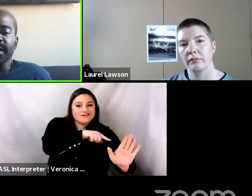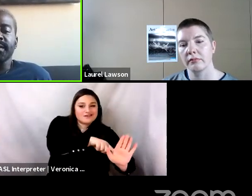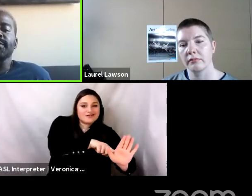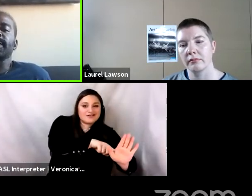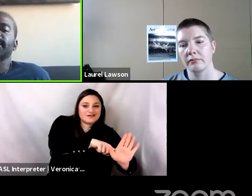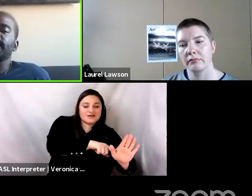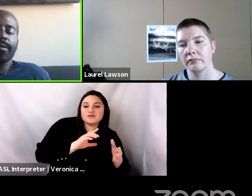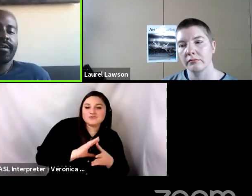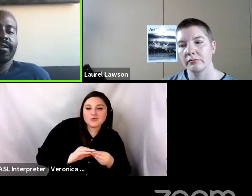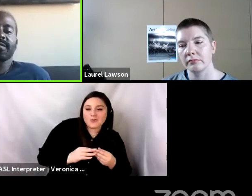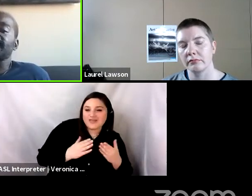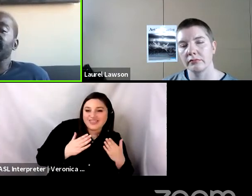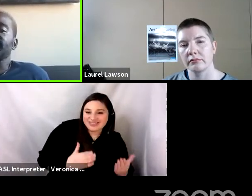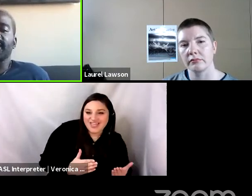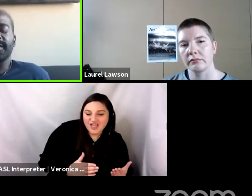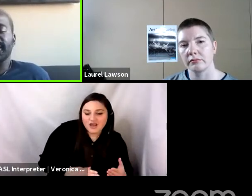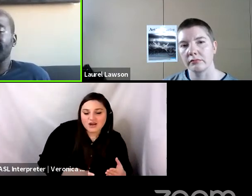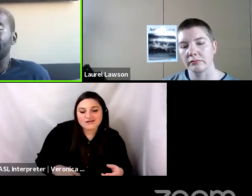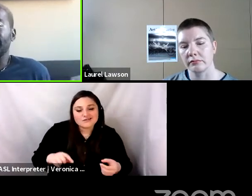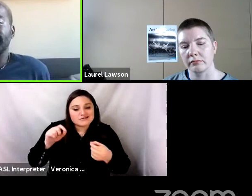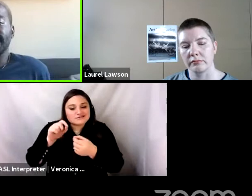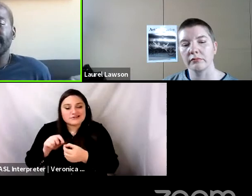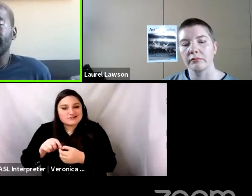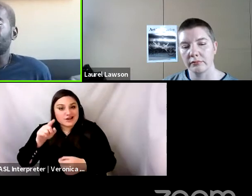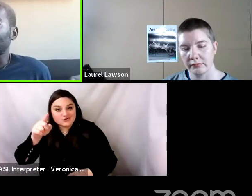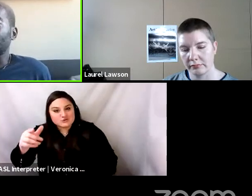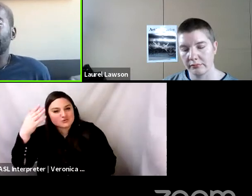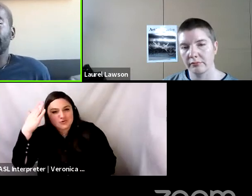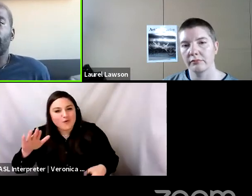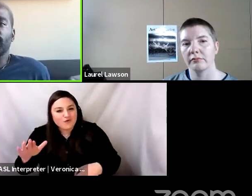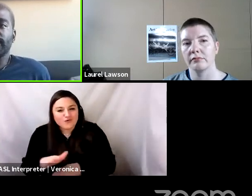was calling in some contemporaries, I was definitely calling in some